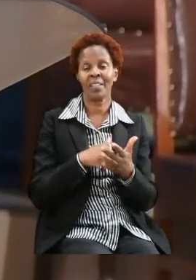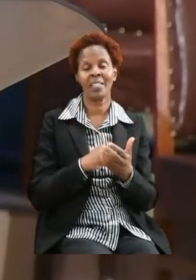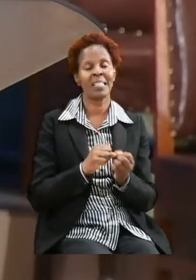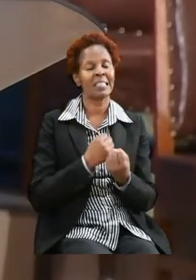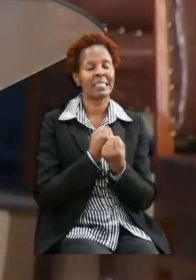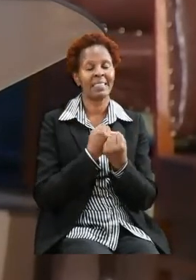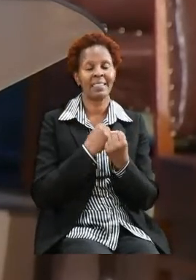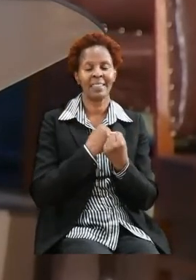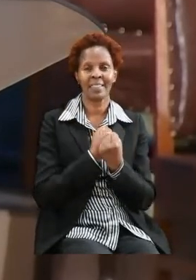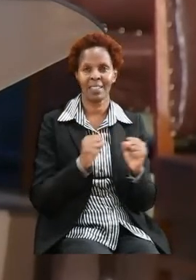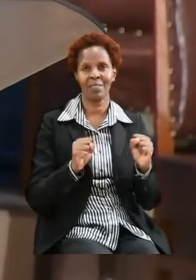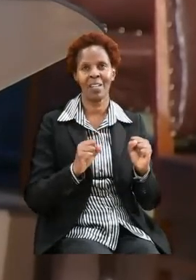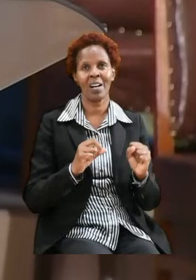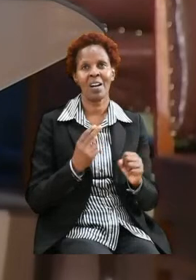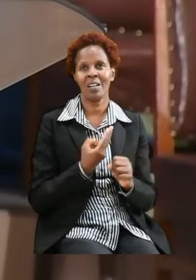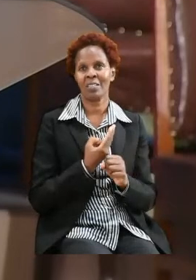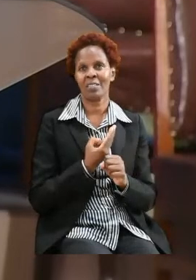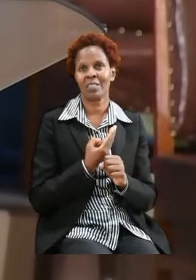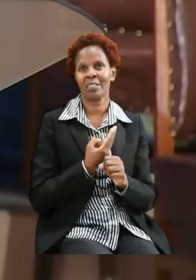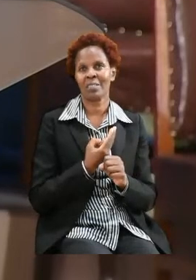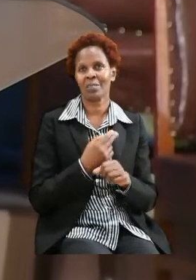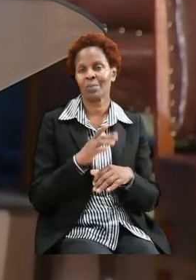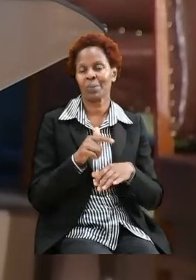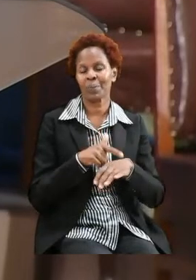our times of troubles.